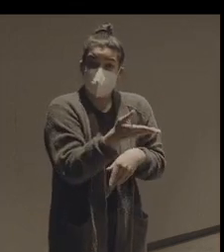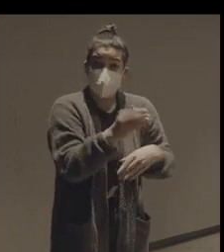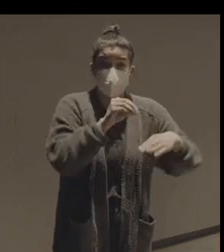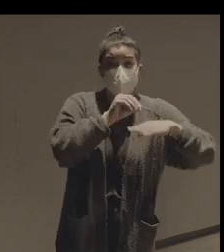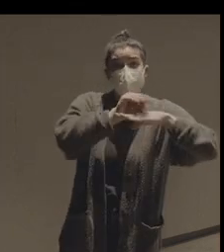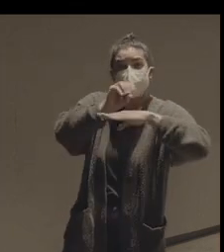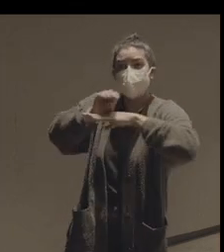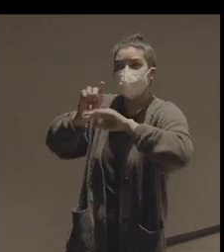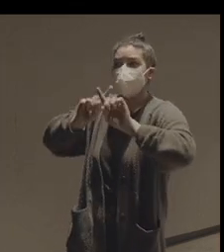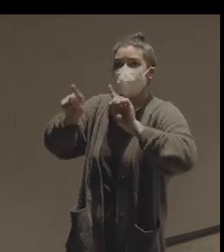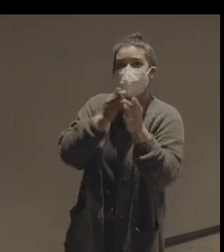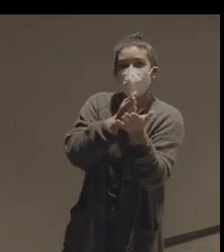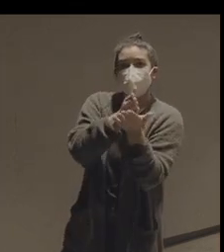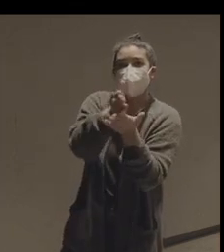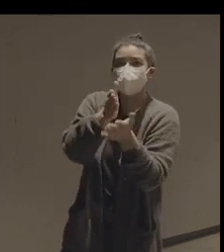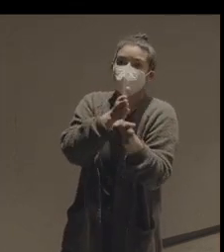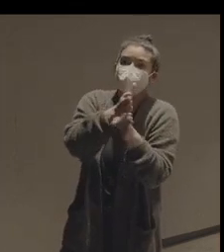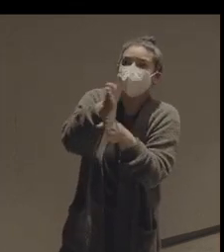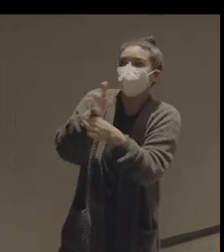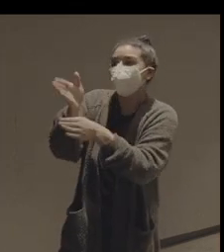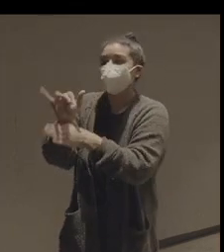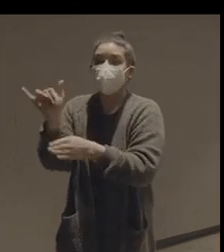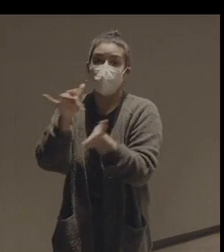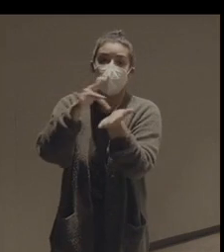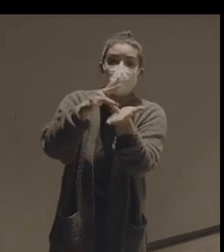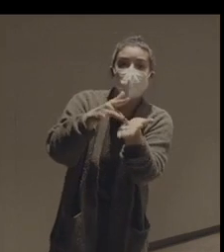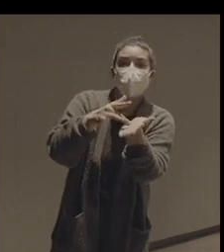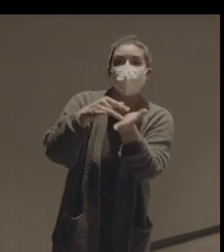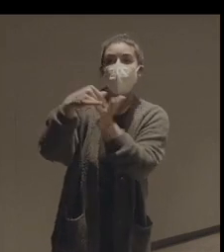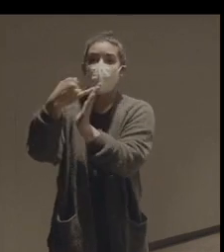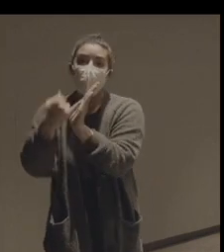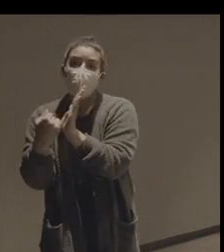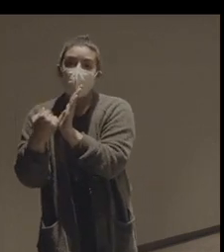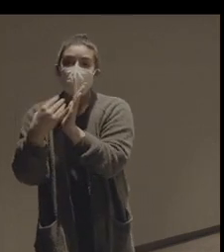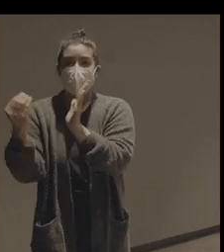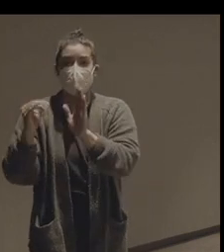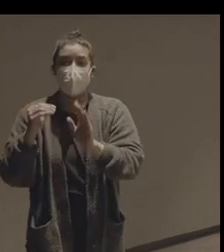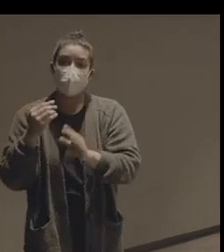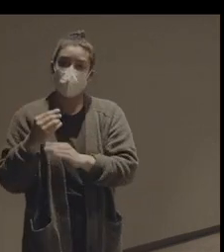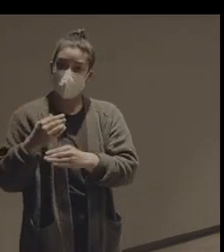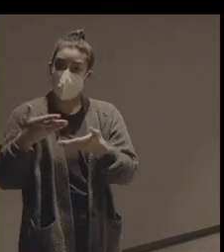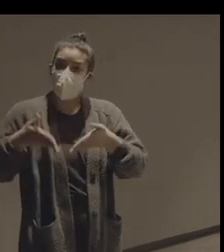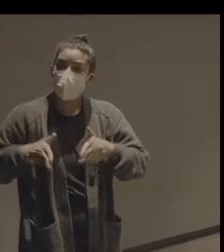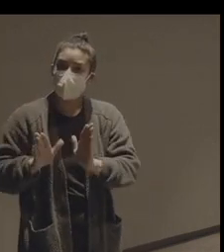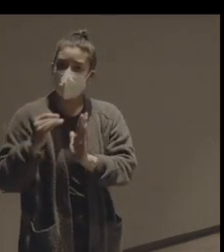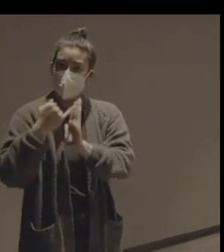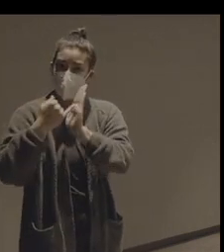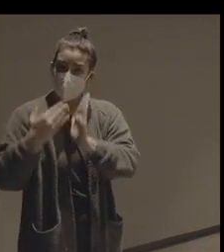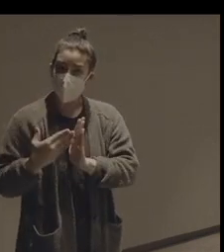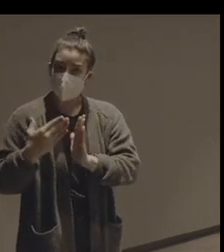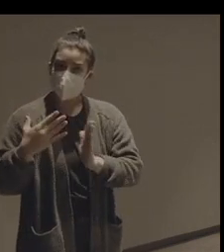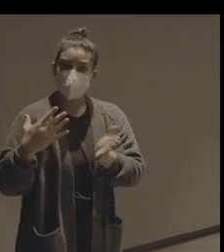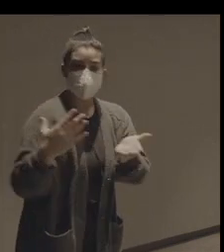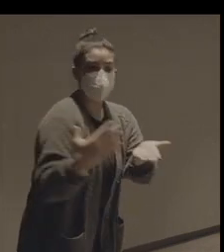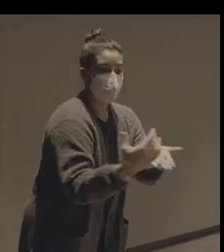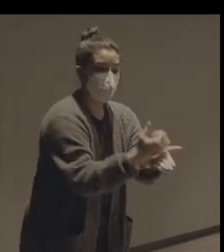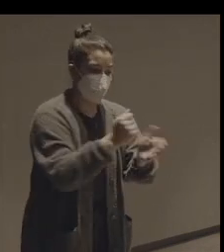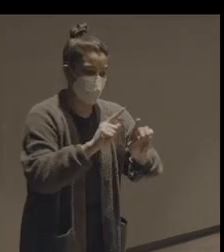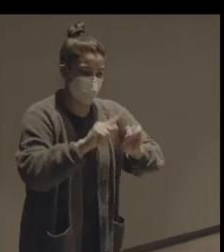This attitude, environment, and material allowed the artist to create works that were physically and conceptually